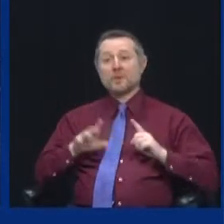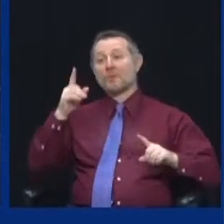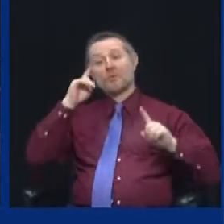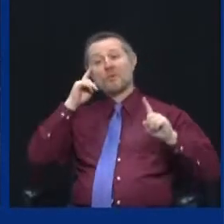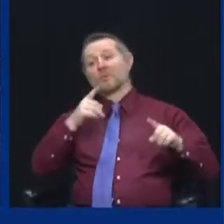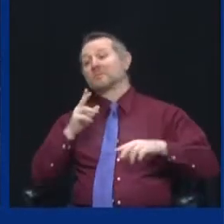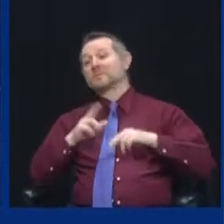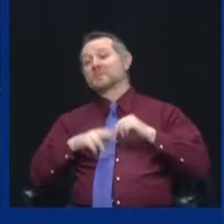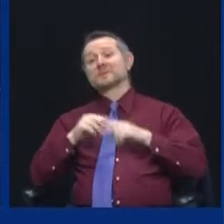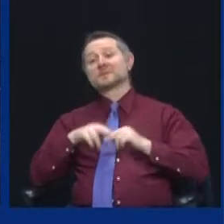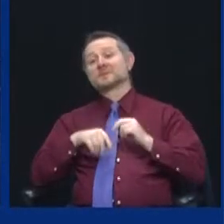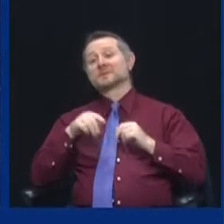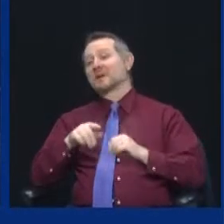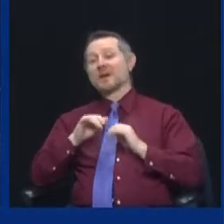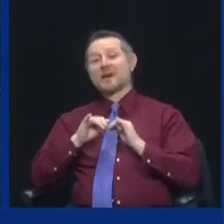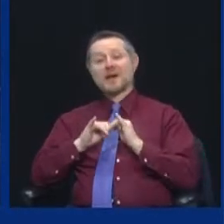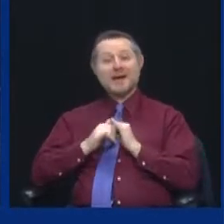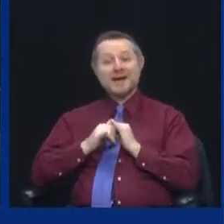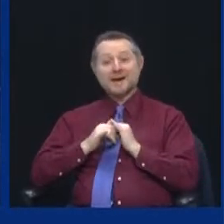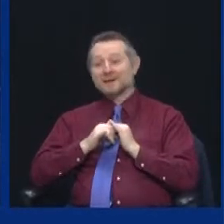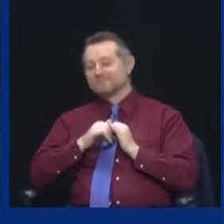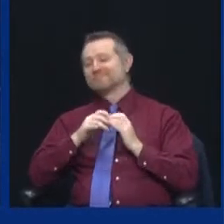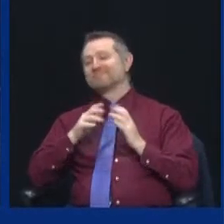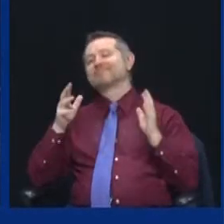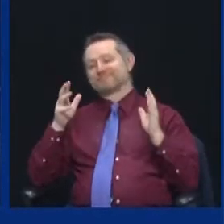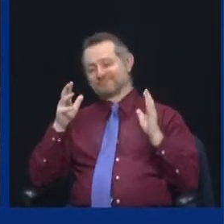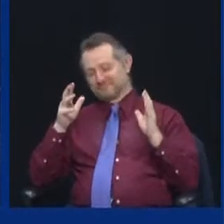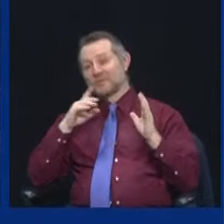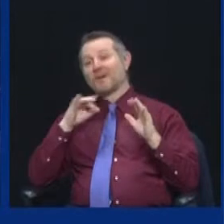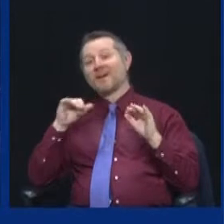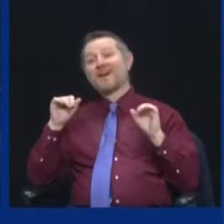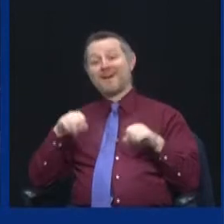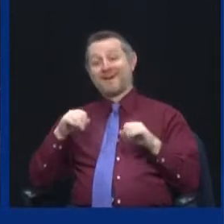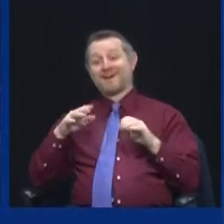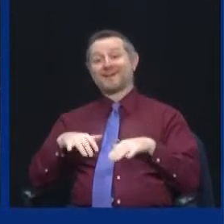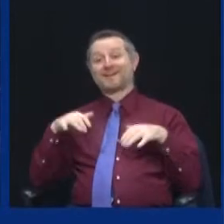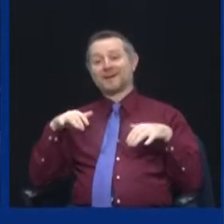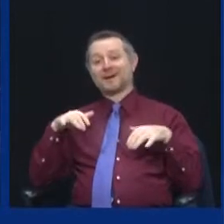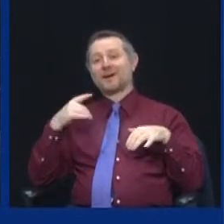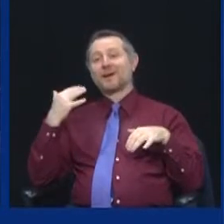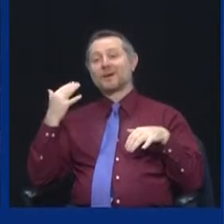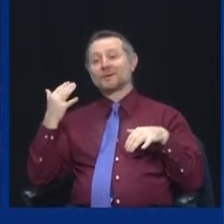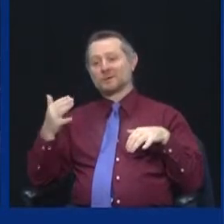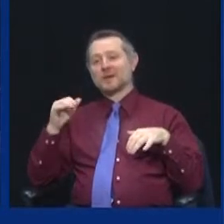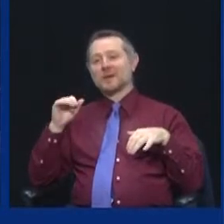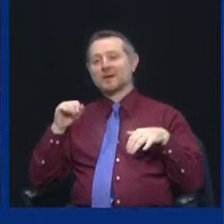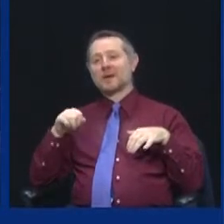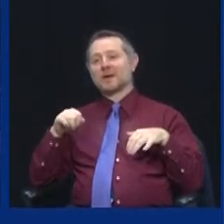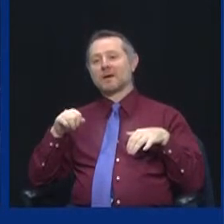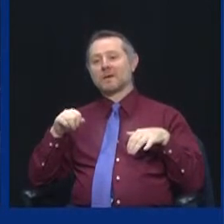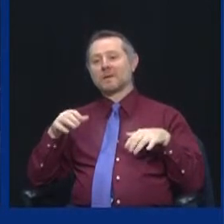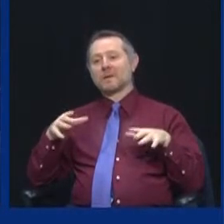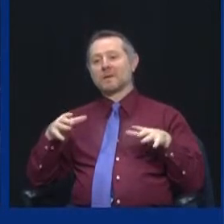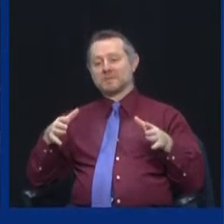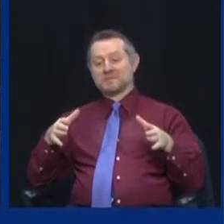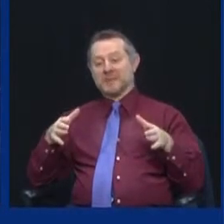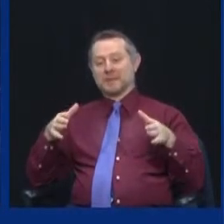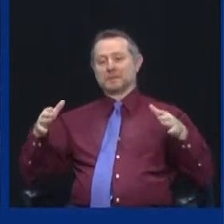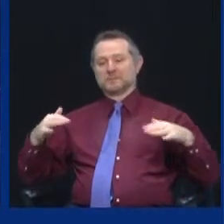in a way that could be expanded to get a major league team to come to